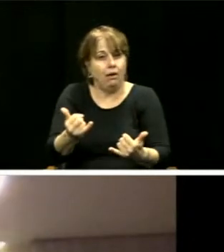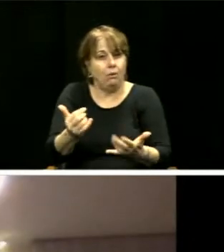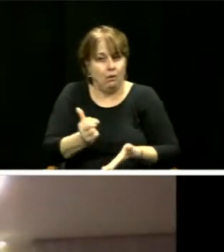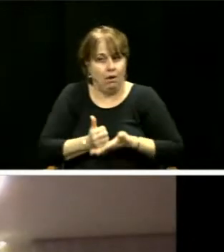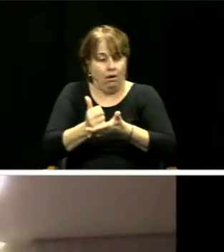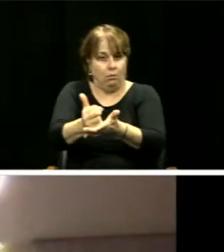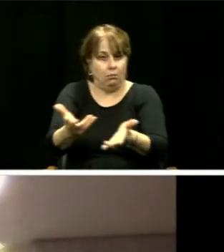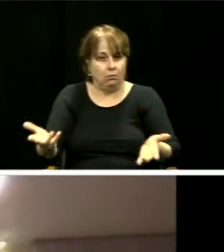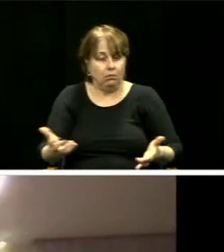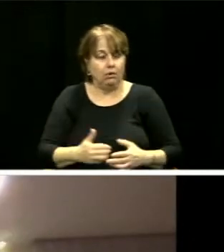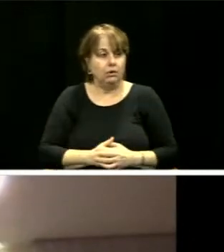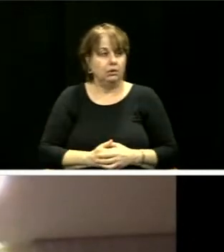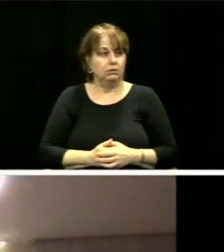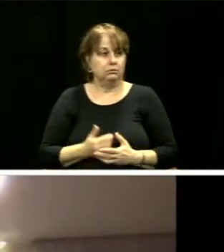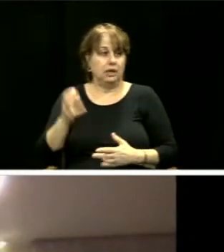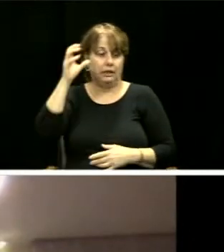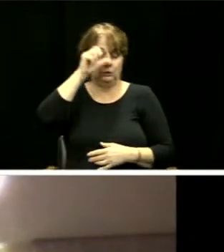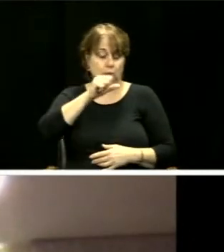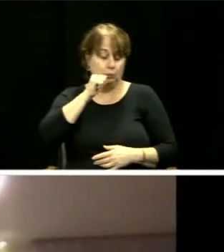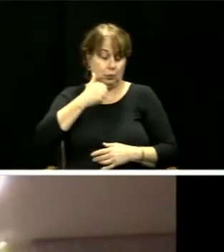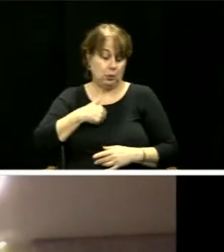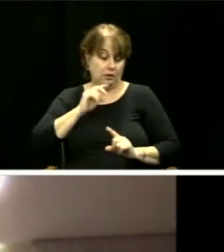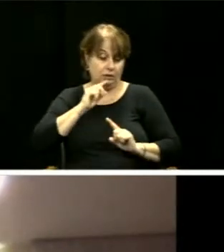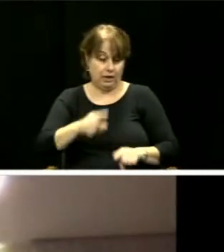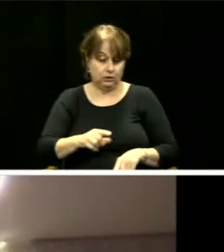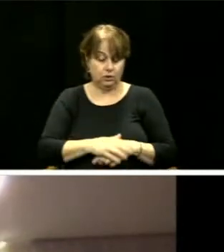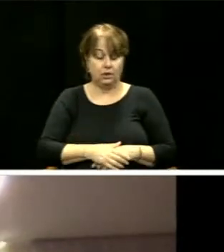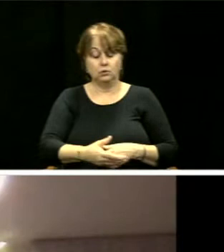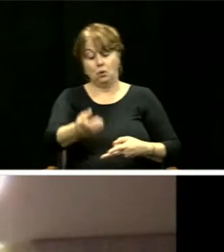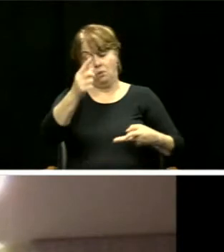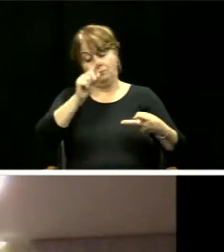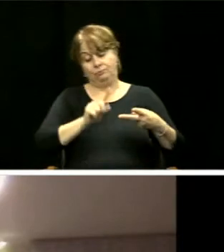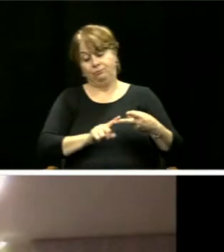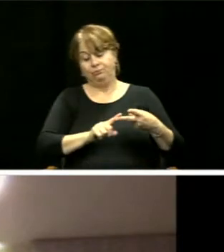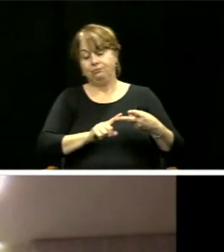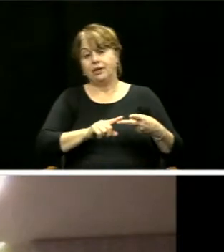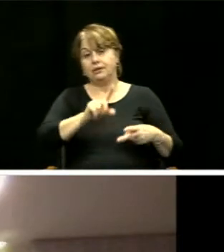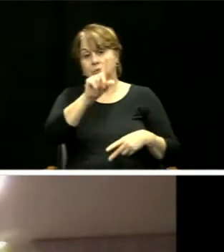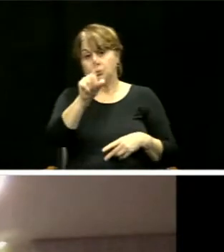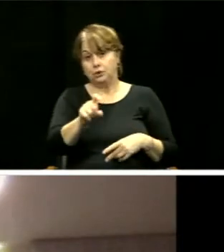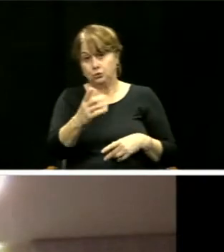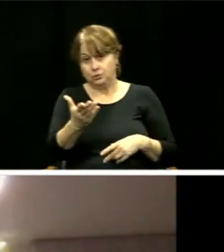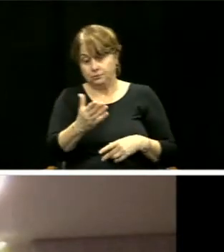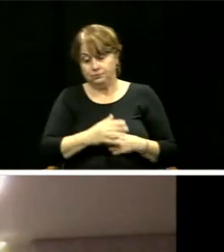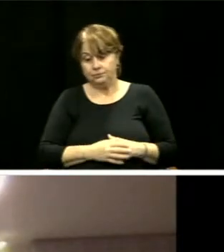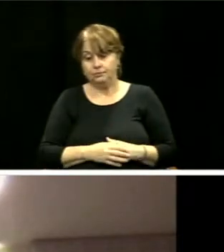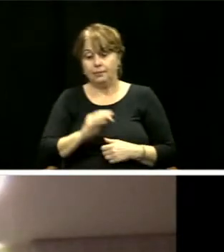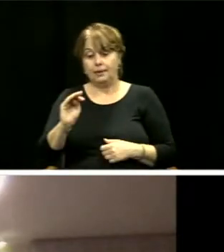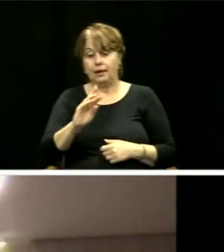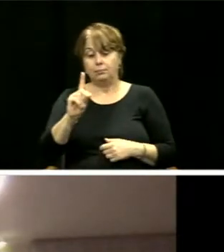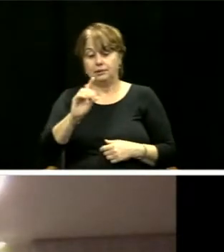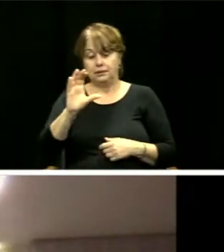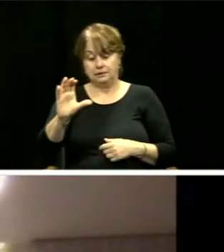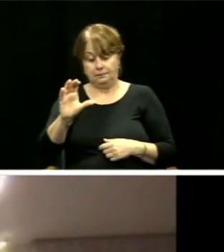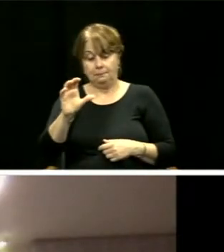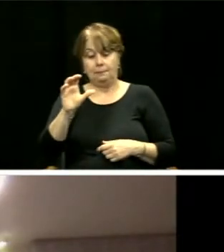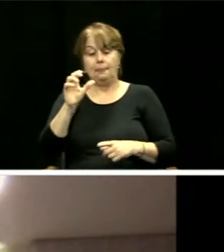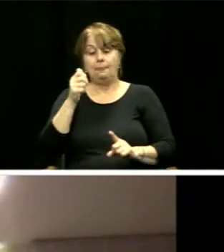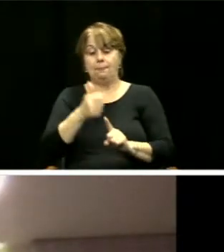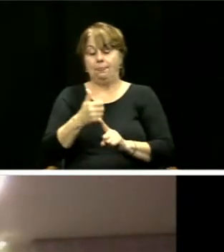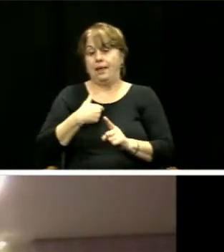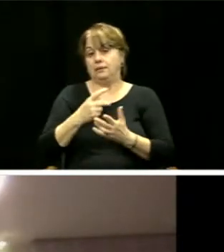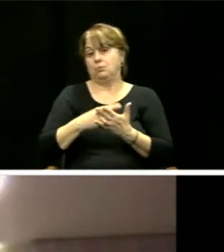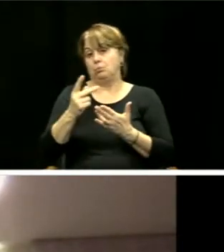assume that we don't have an answer to that question. And I'm going to ask my next question, which is the MDC has a